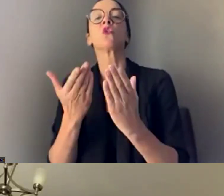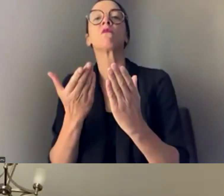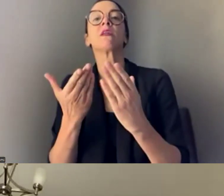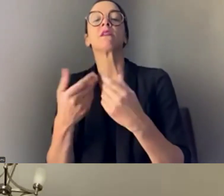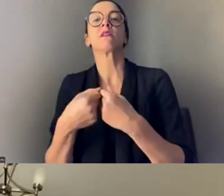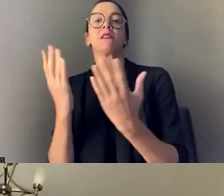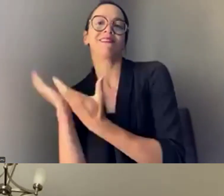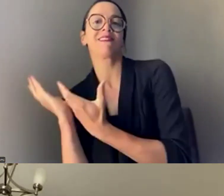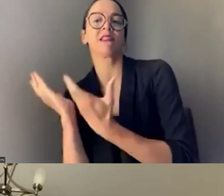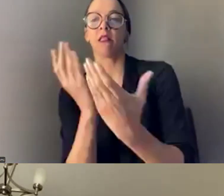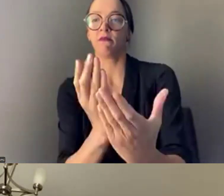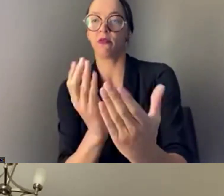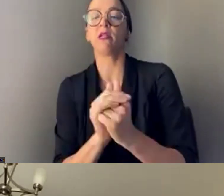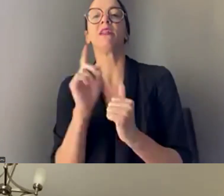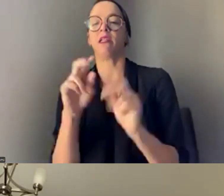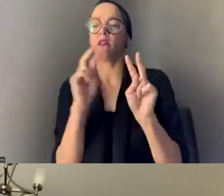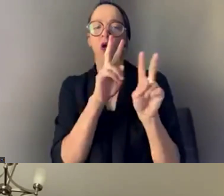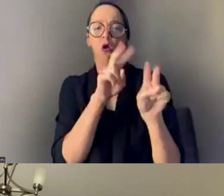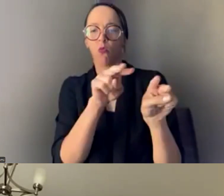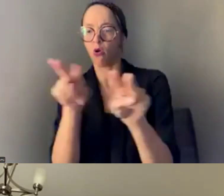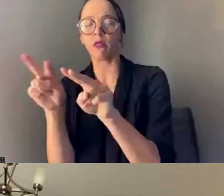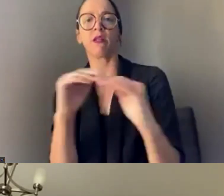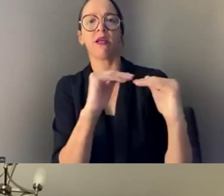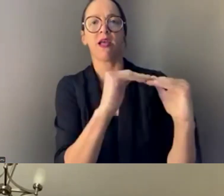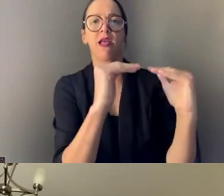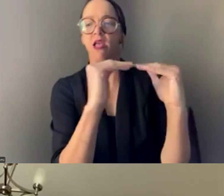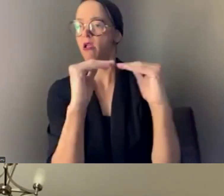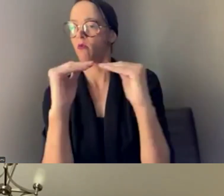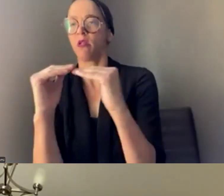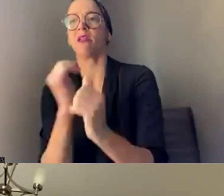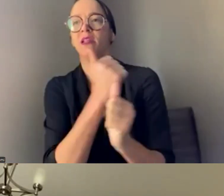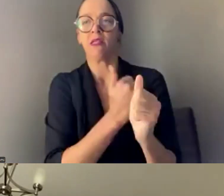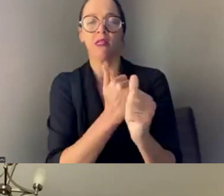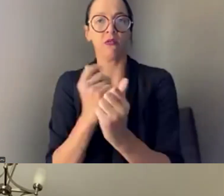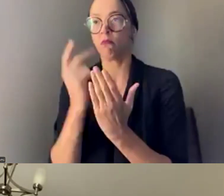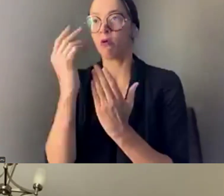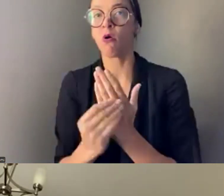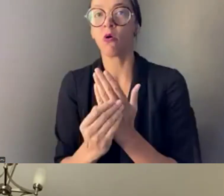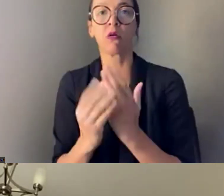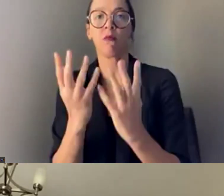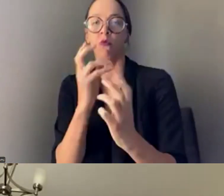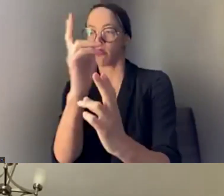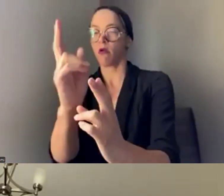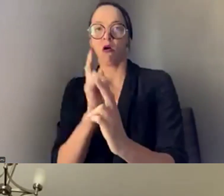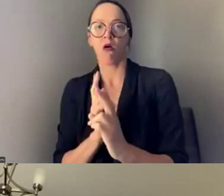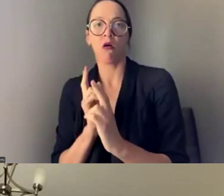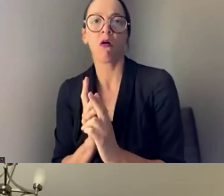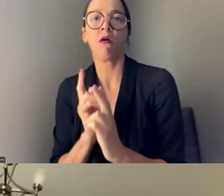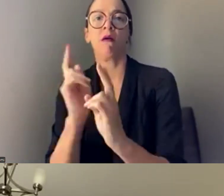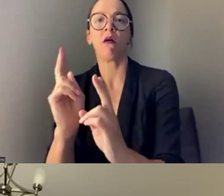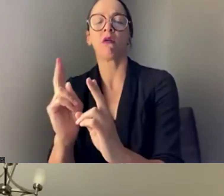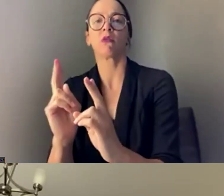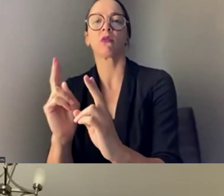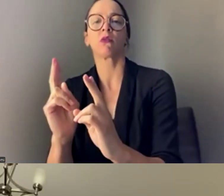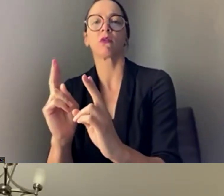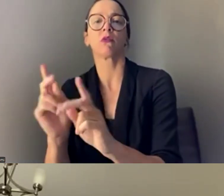equity in each program. I want to honor the state for the great work that has been done over the years,